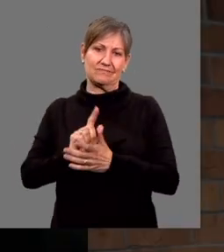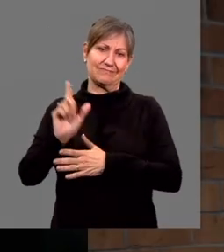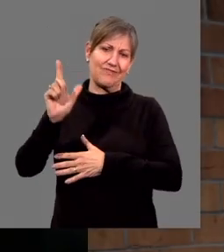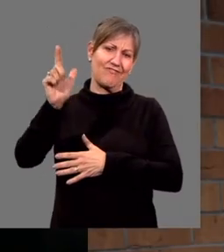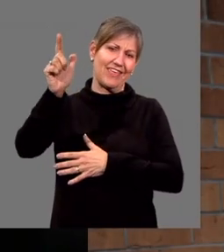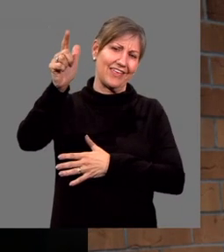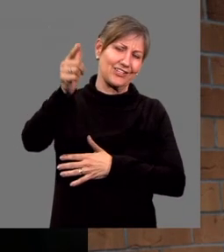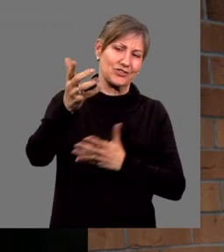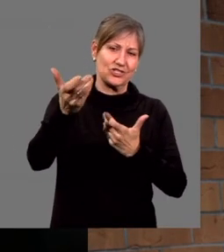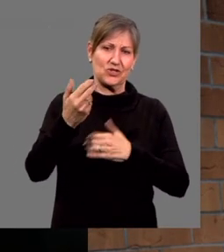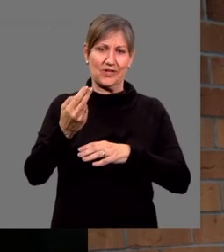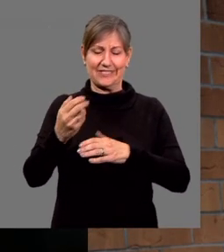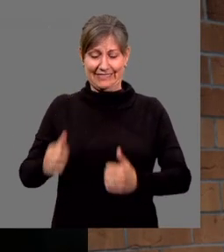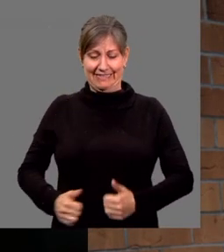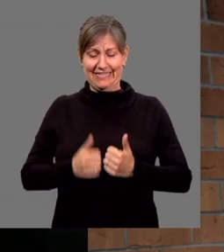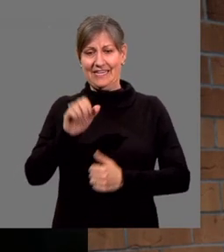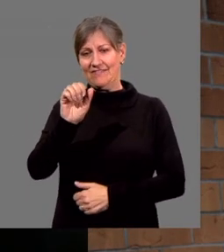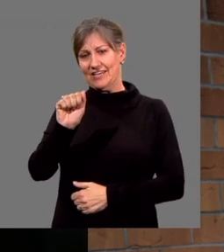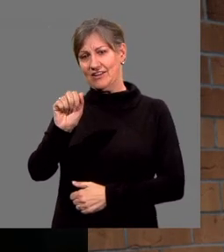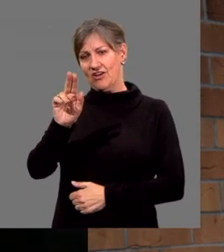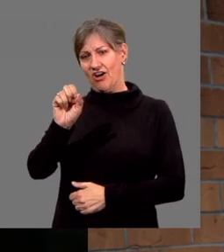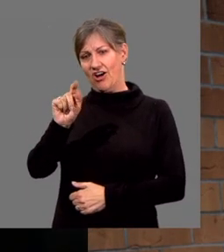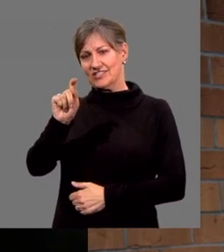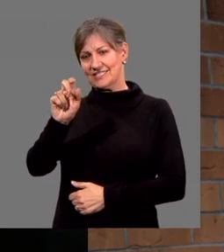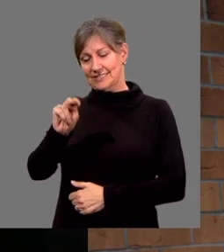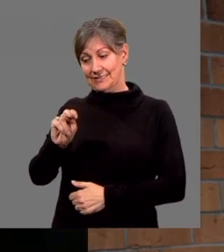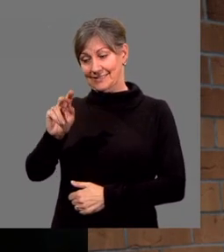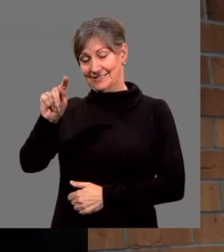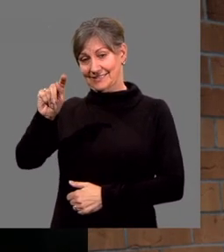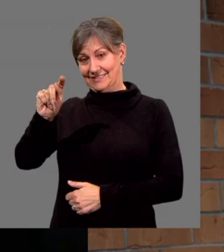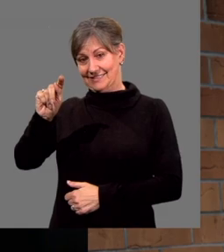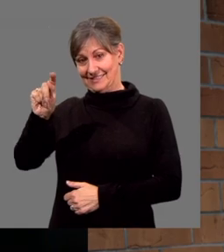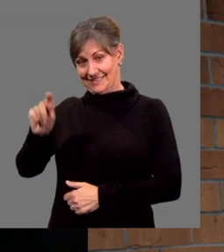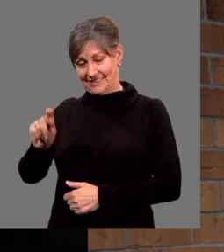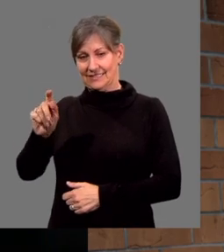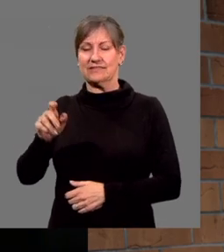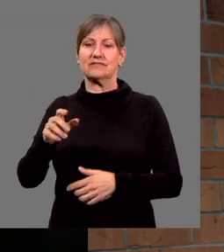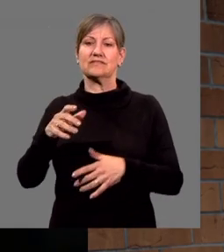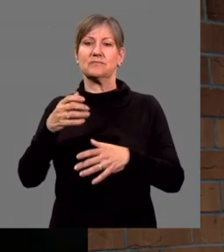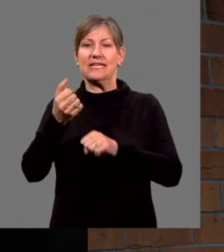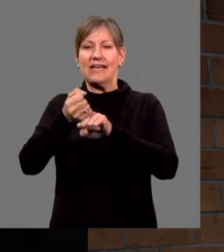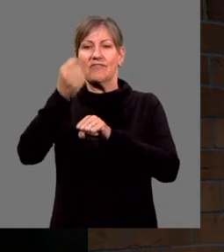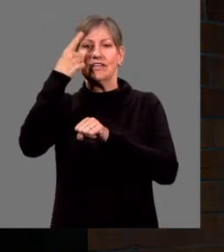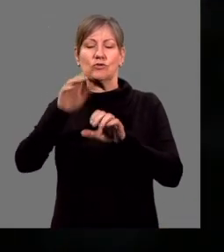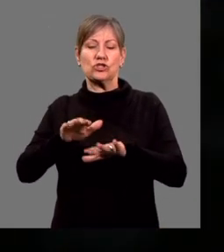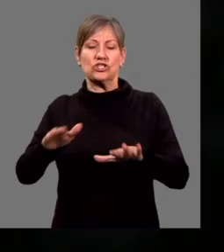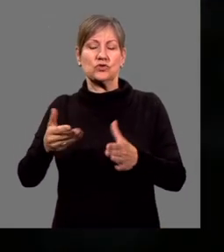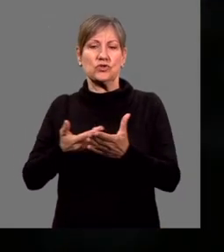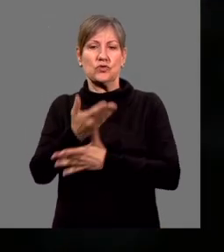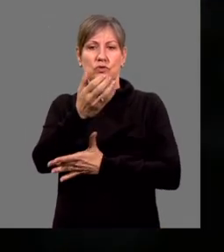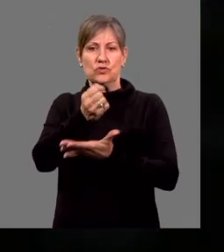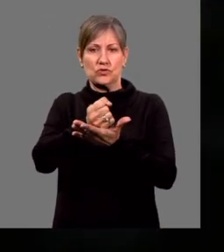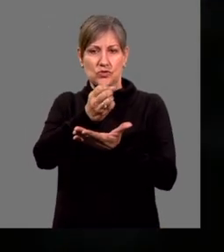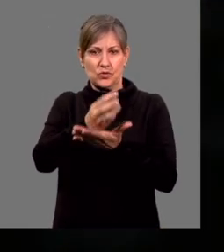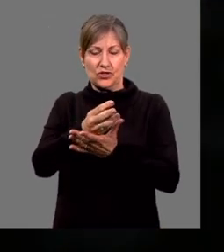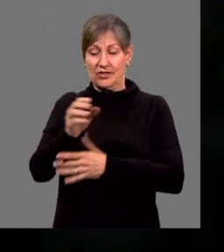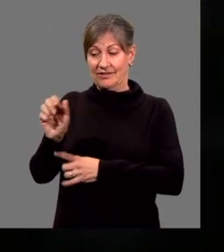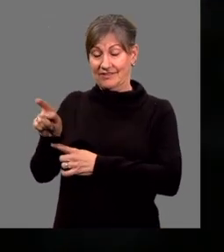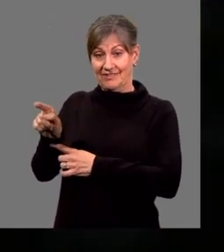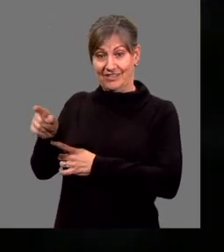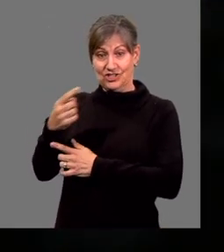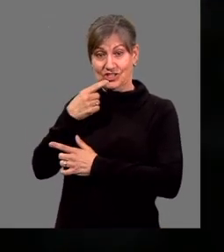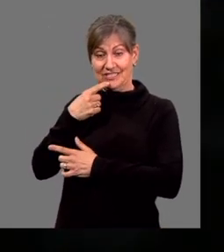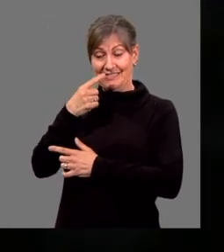Eventually, she would like to live in Austin, Texas, and be an advocate for children through her social work. Angel